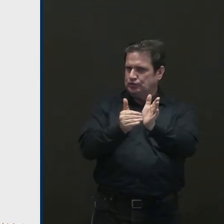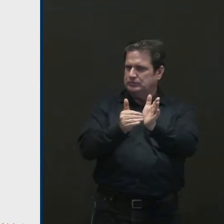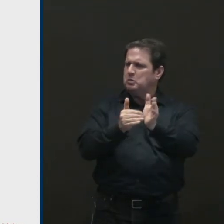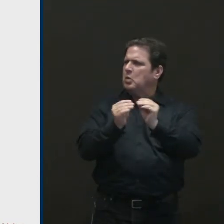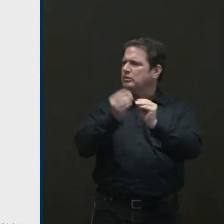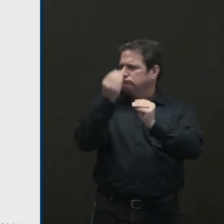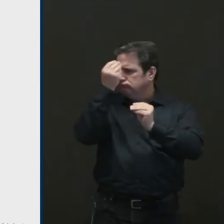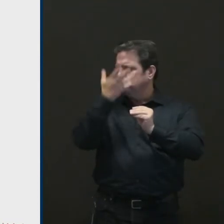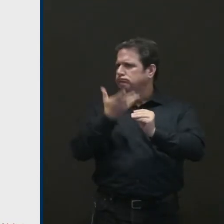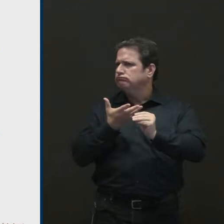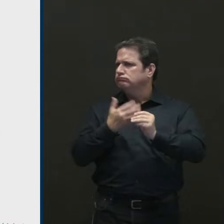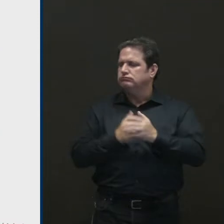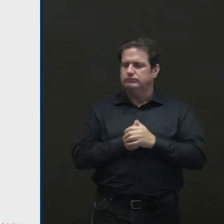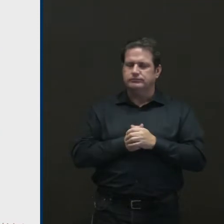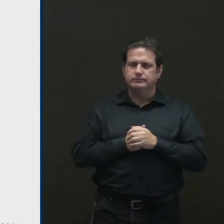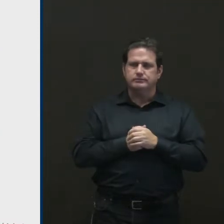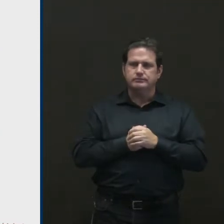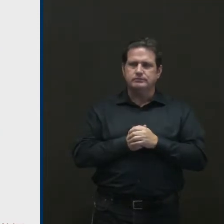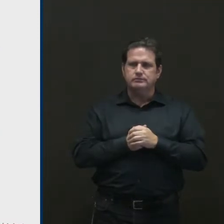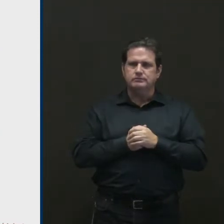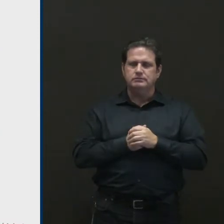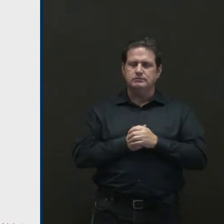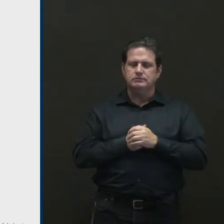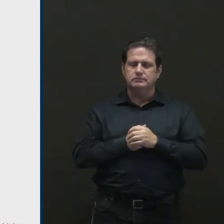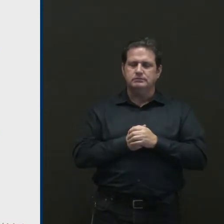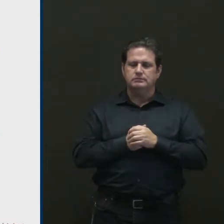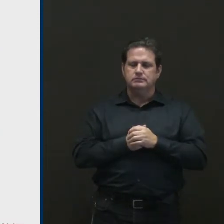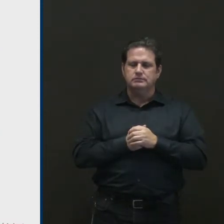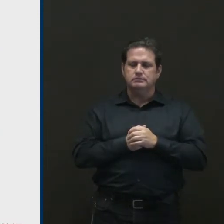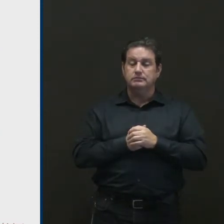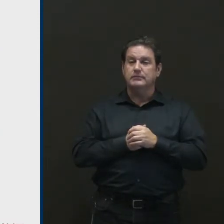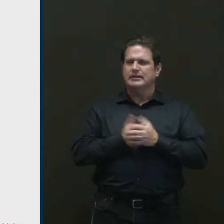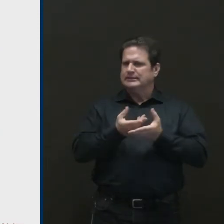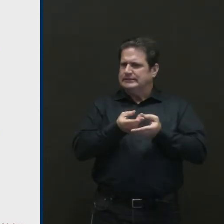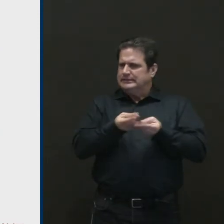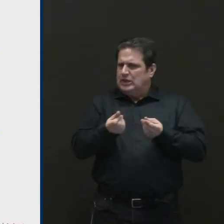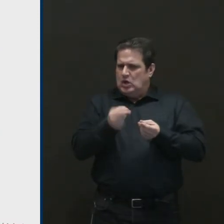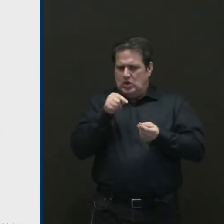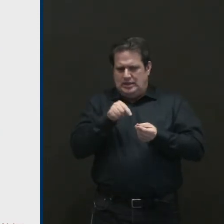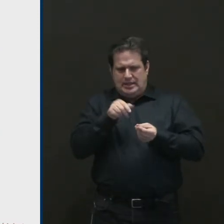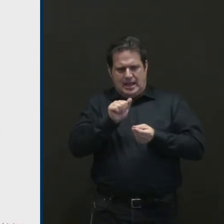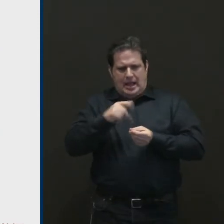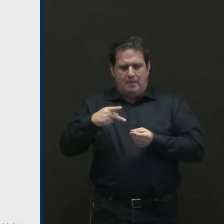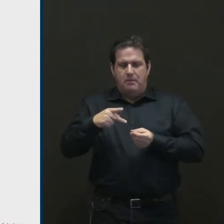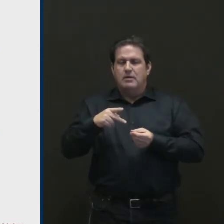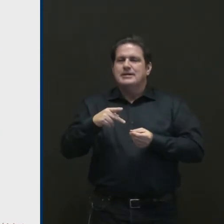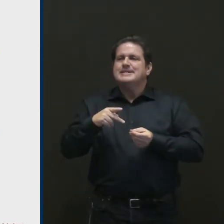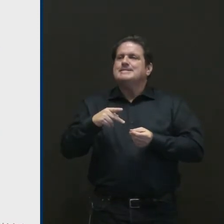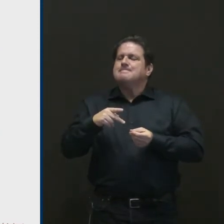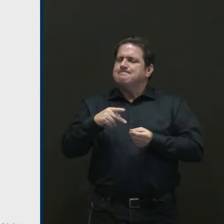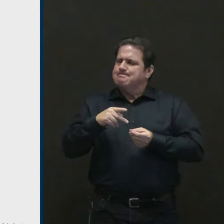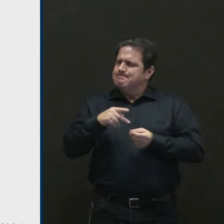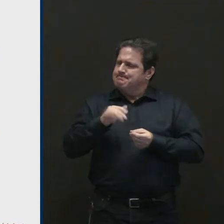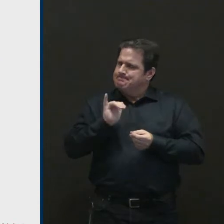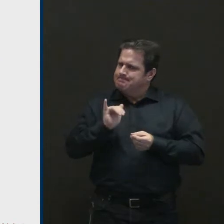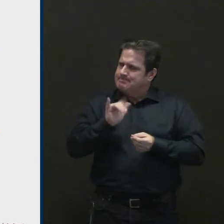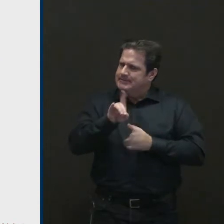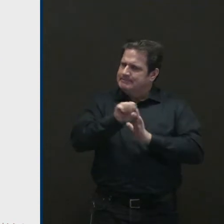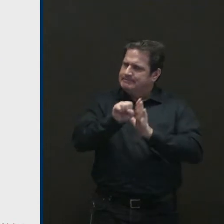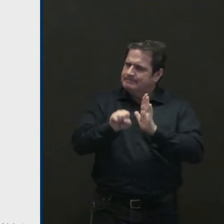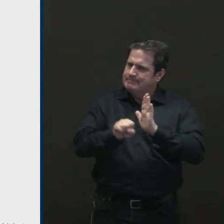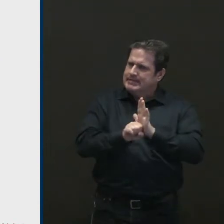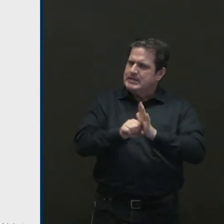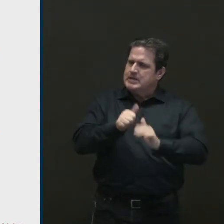further guidance. So in looking for a solution like this, one of the foremost considerations for the state was